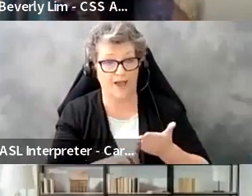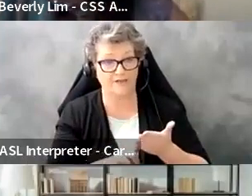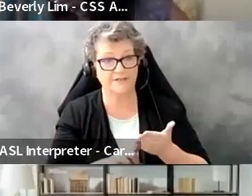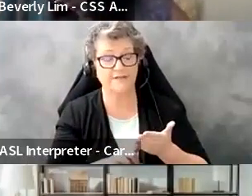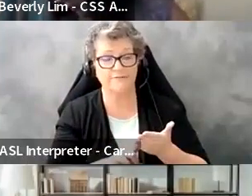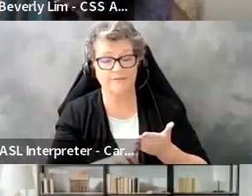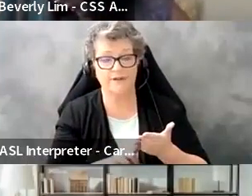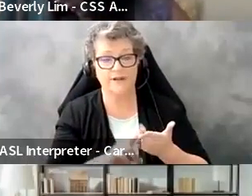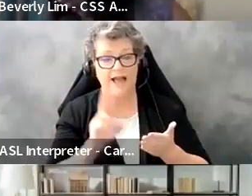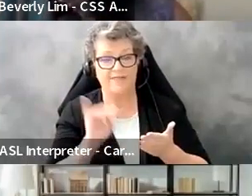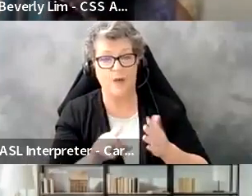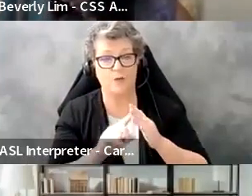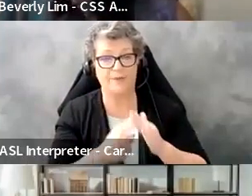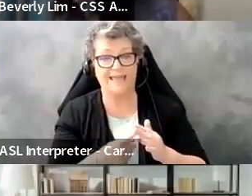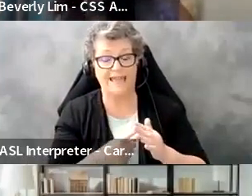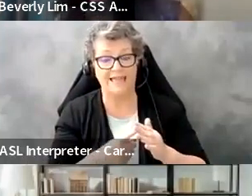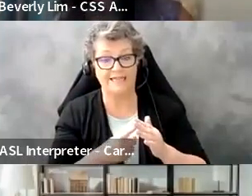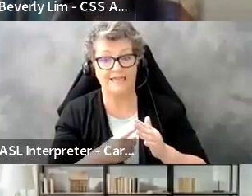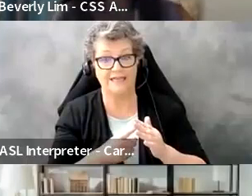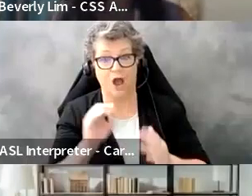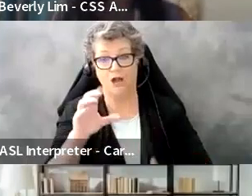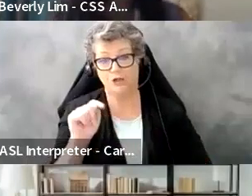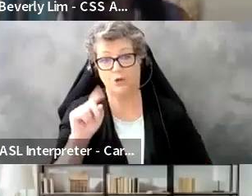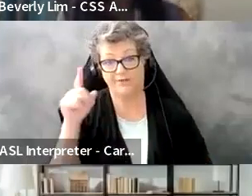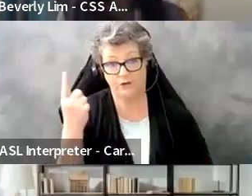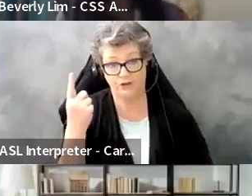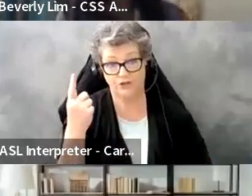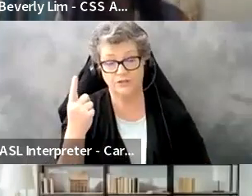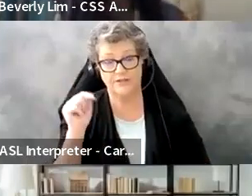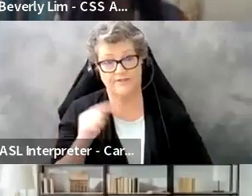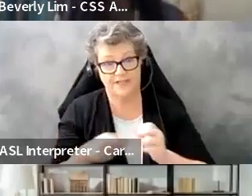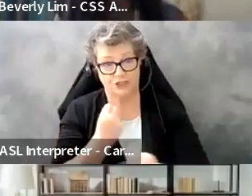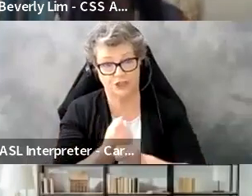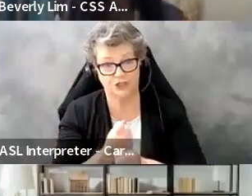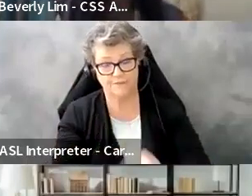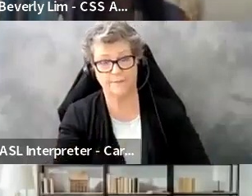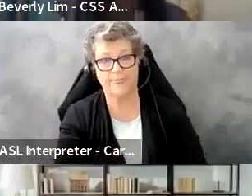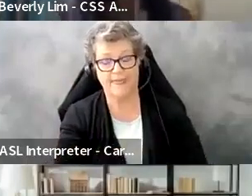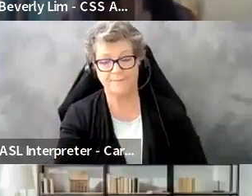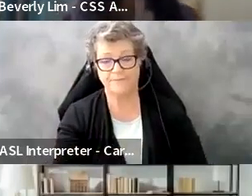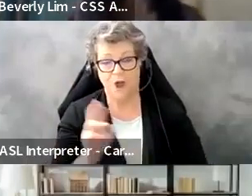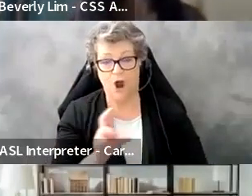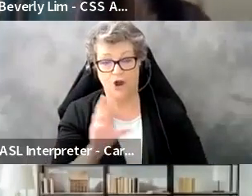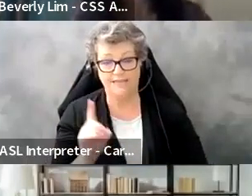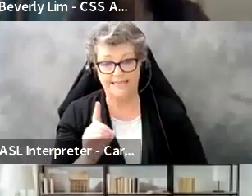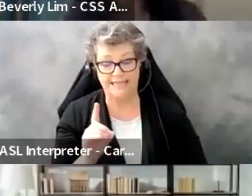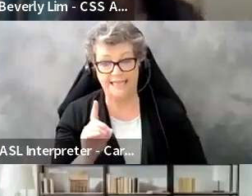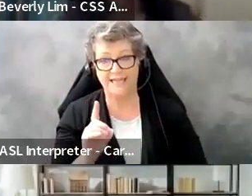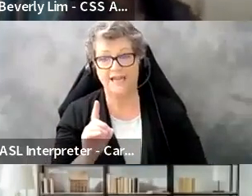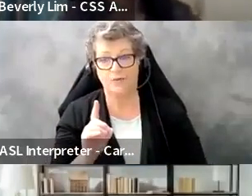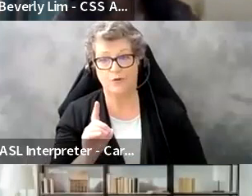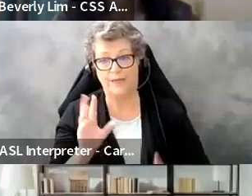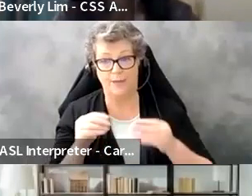will begin effective October 1st of this year. R&D will also be